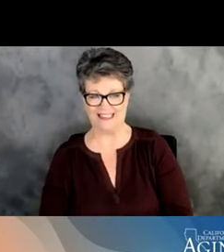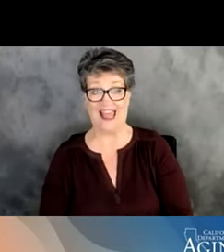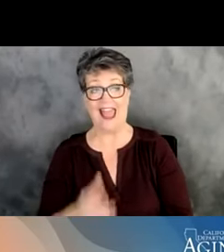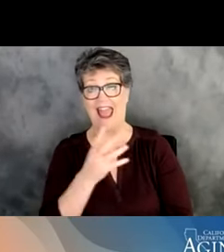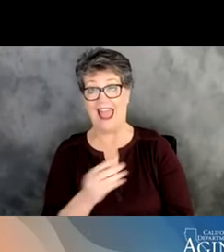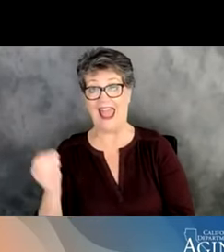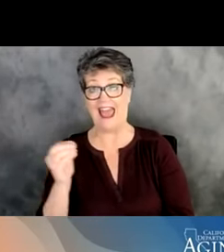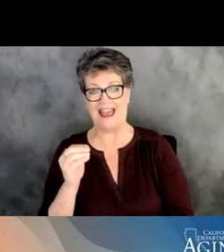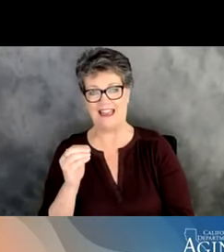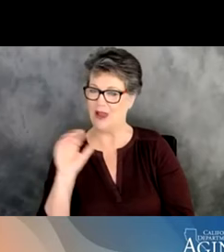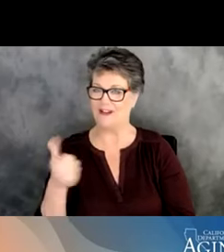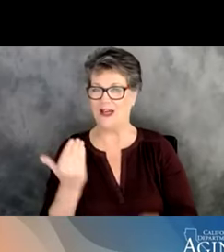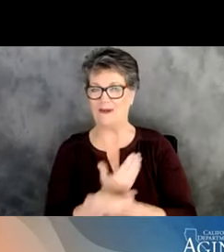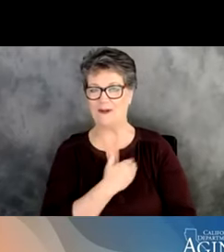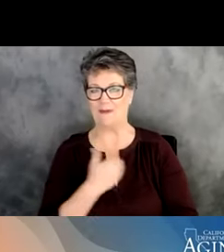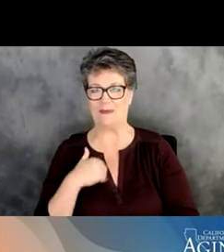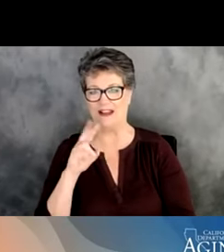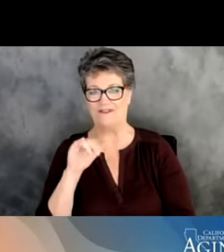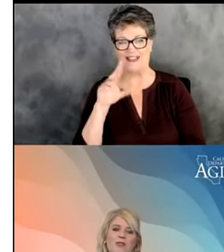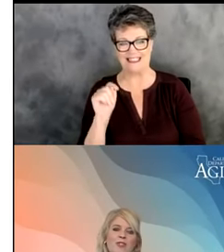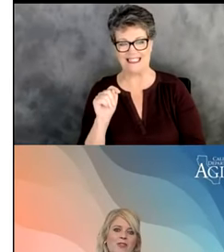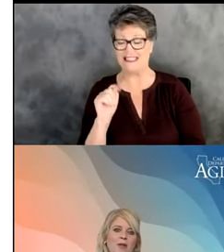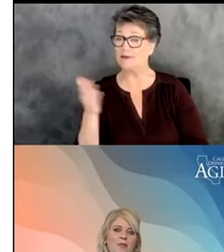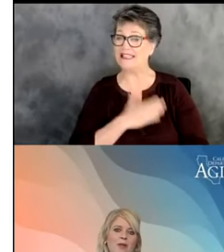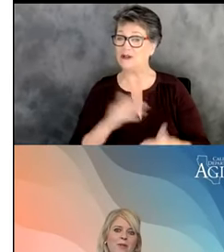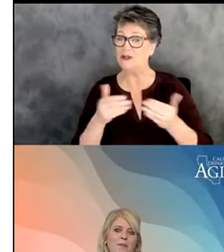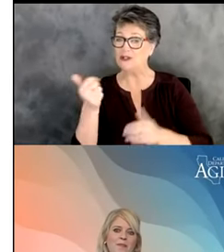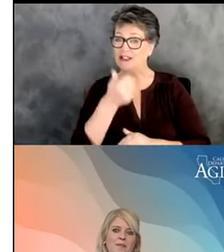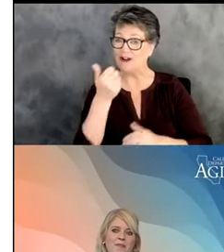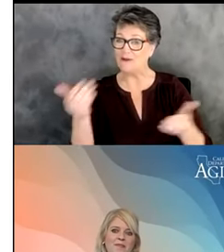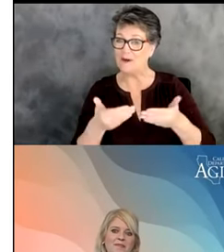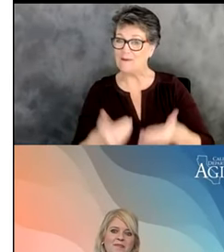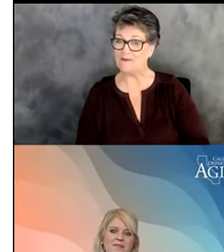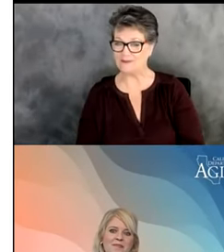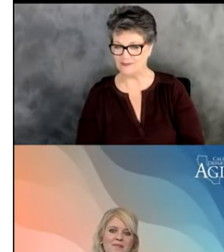And we have another new member. Vincent, please introduce yourself. Welcome.